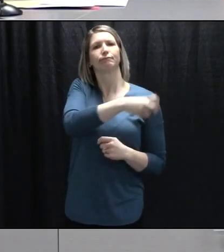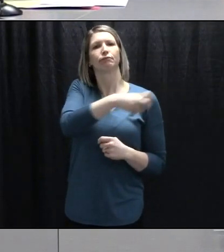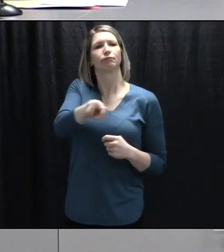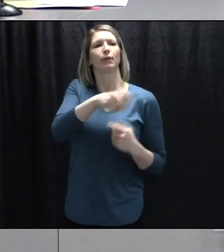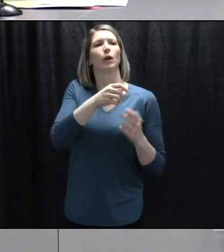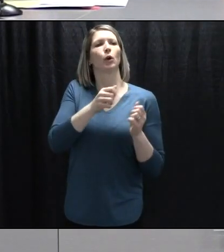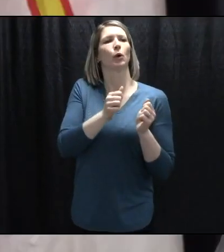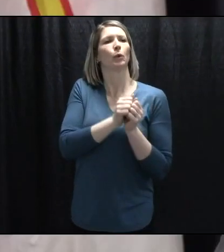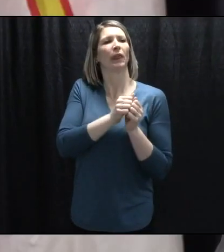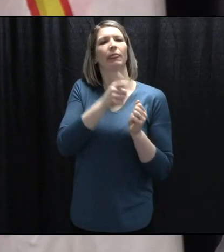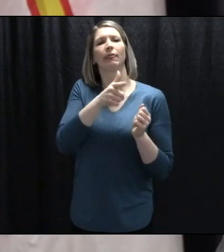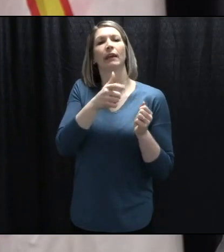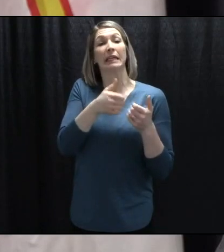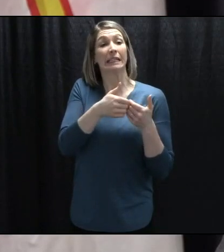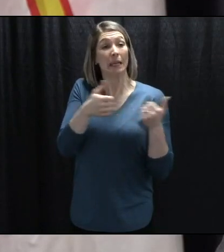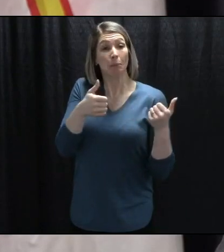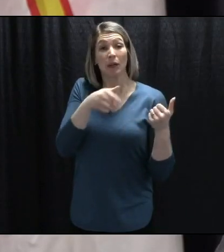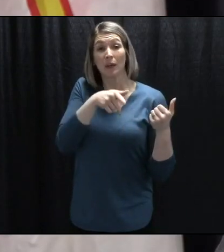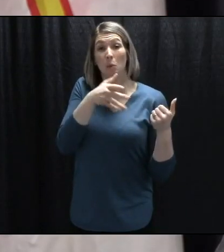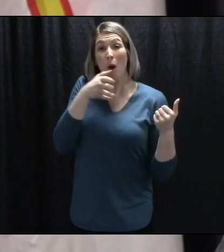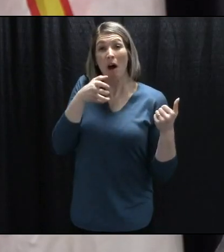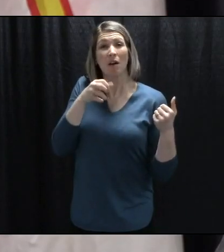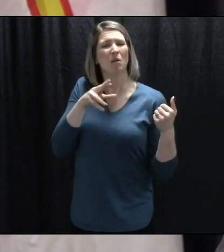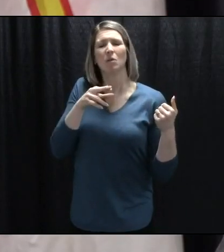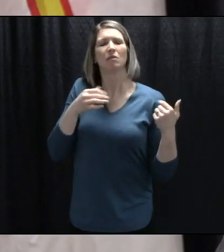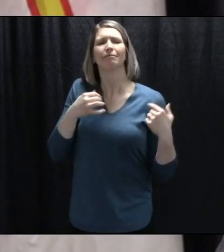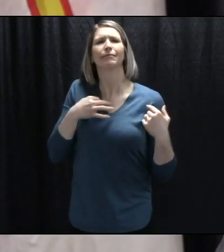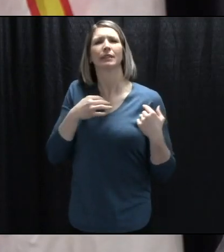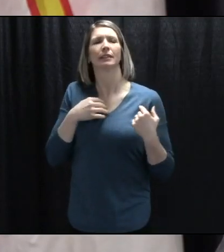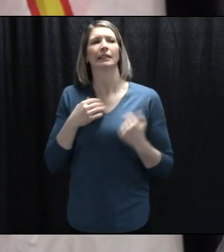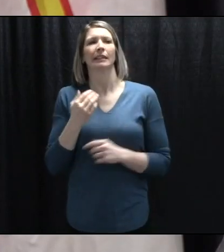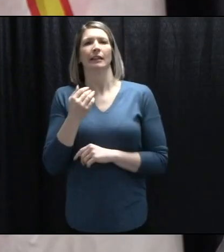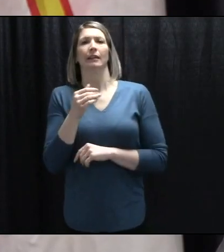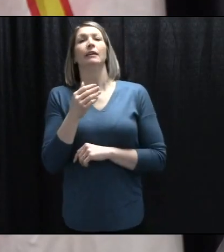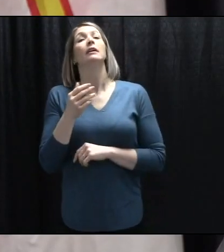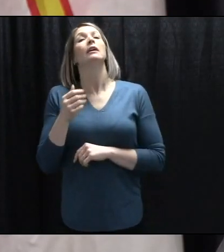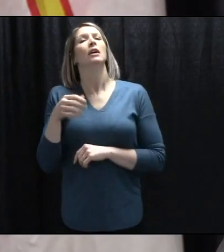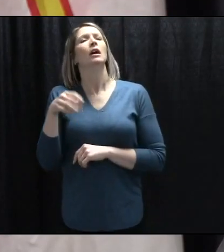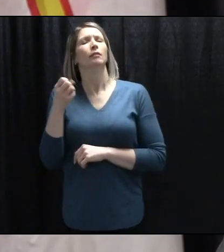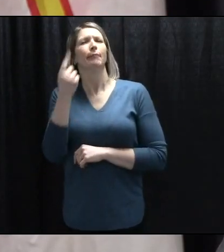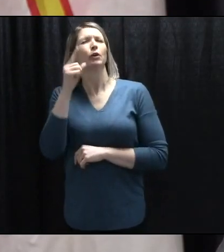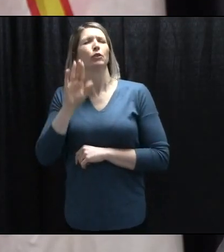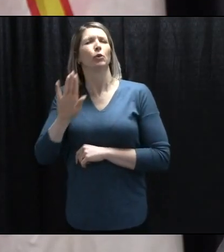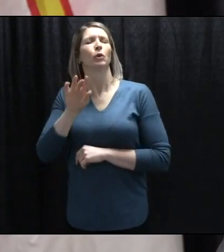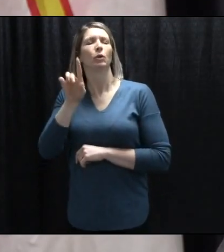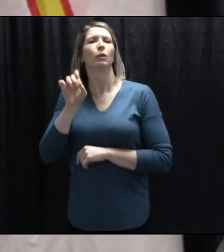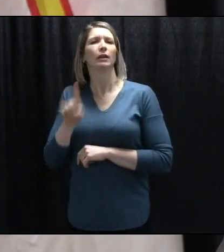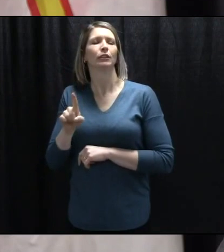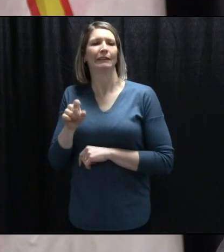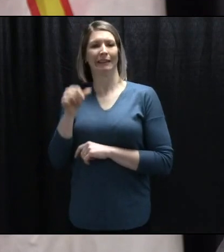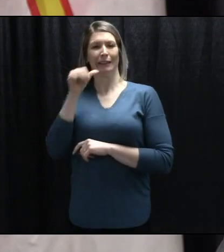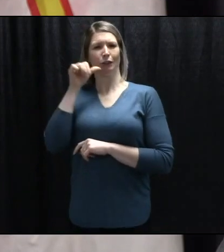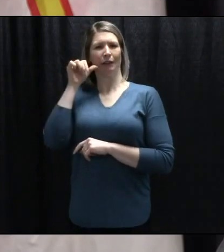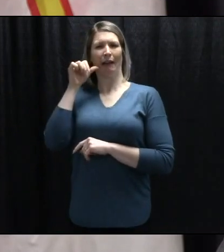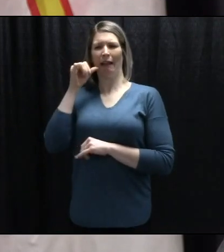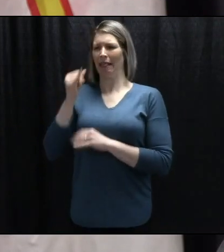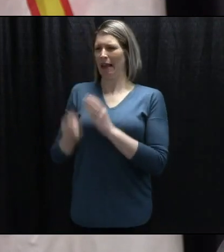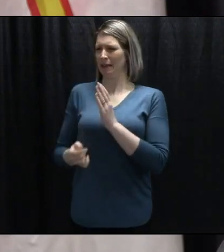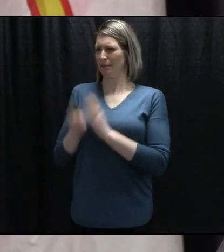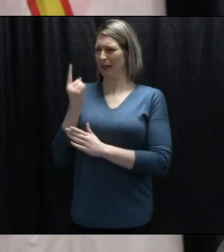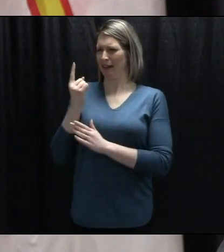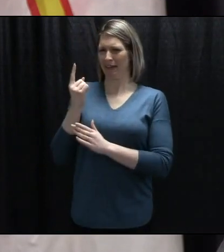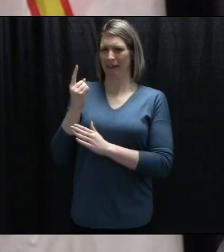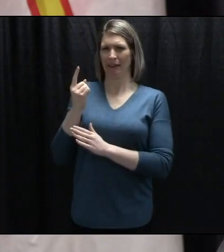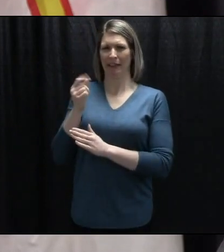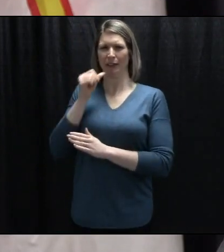No, it's not about maintaining separation. It's I became aware of this late yesterday, as I mentioned actually in the conference